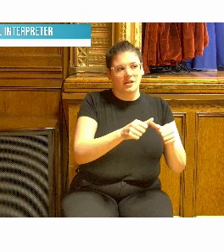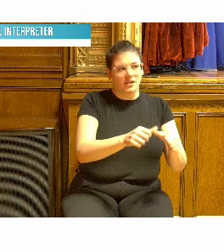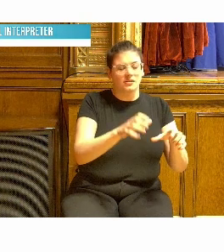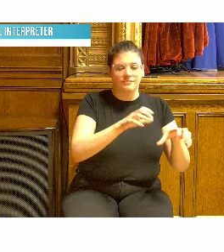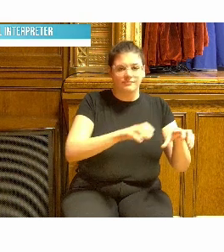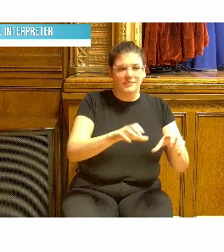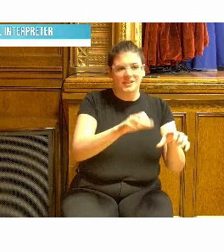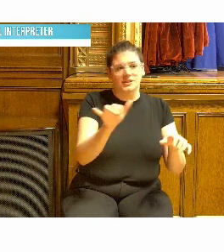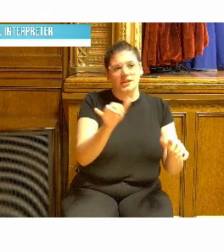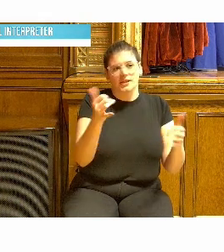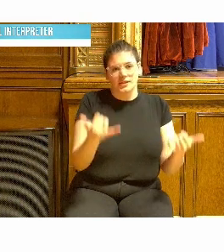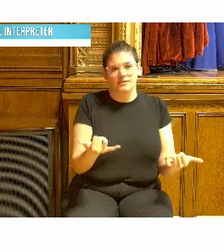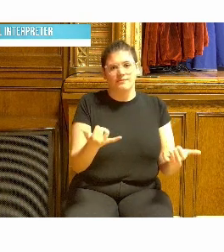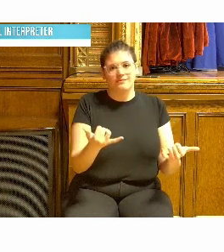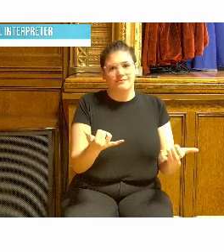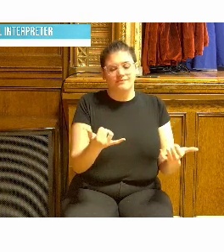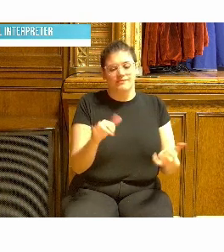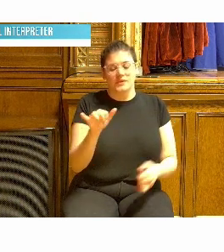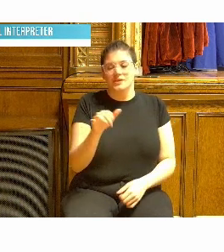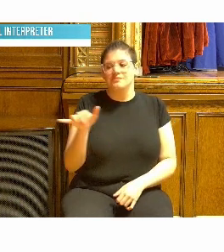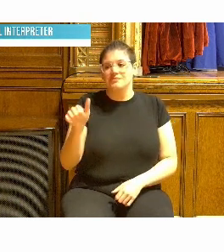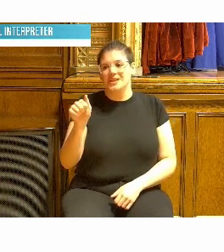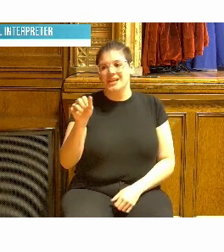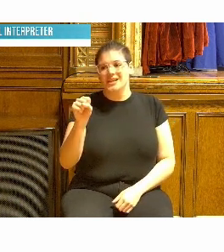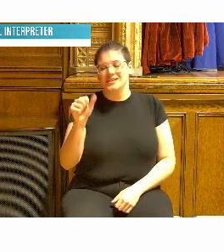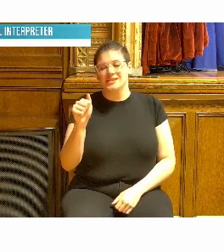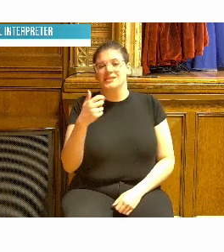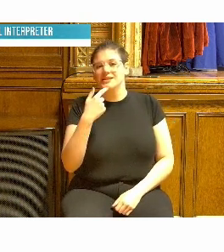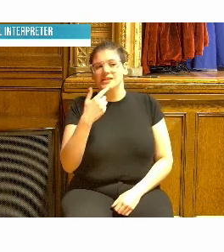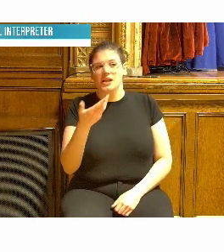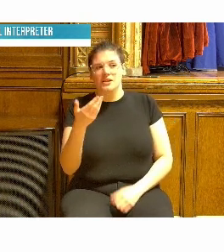earlier, we see the reverse that happened